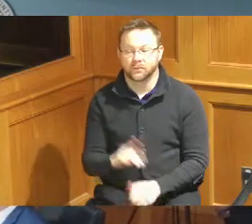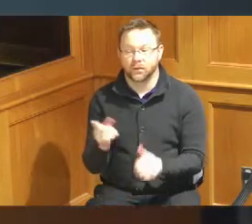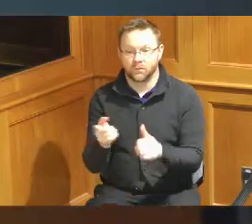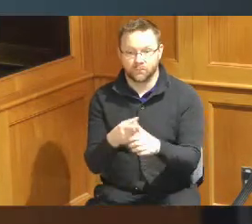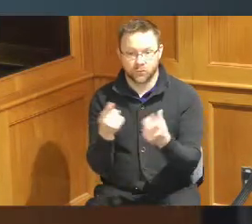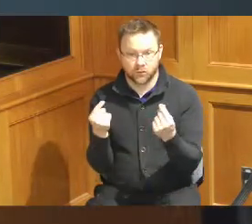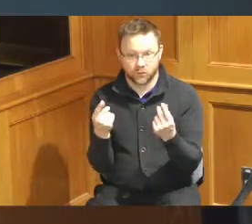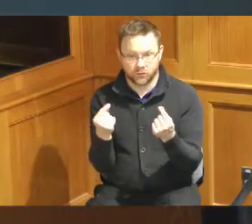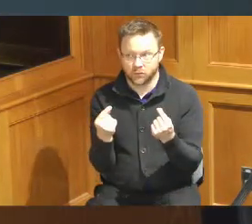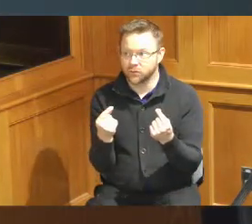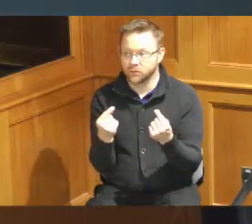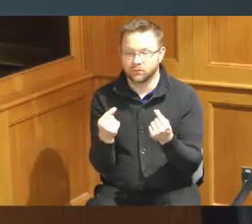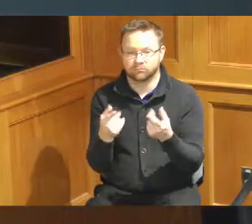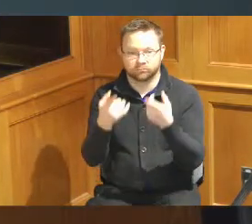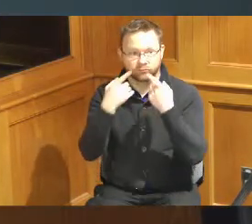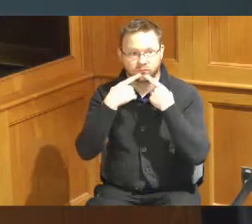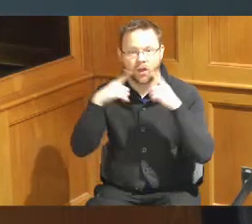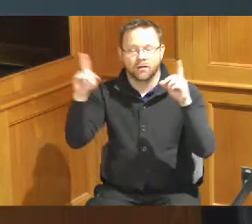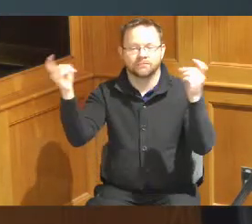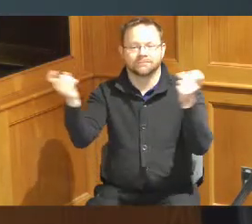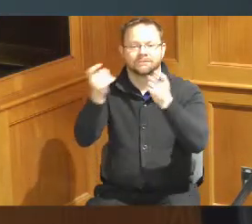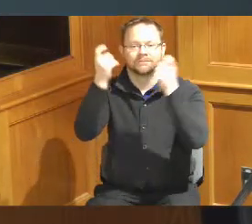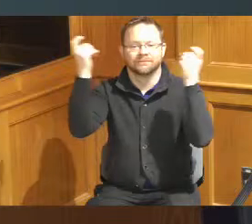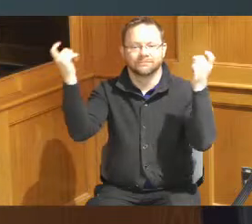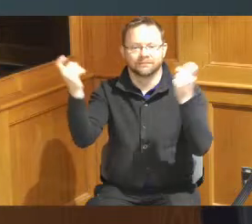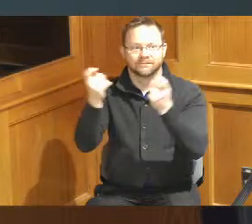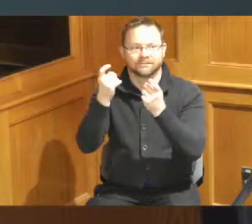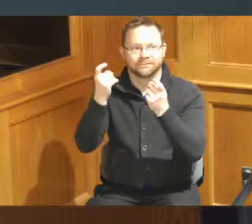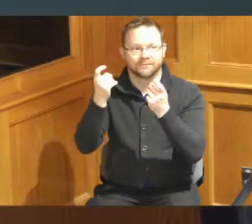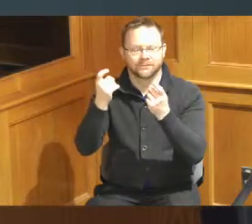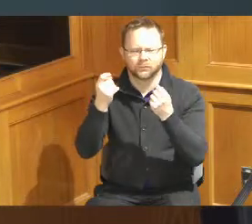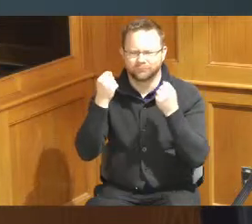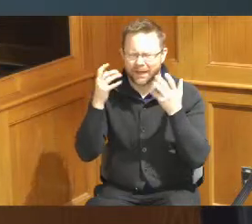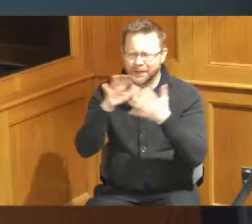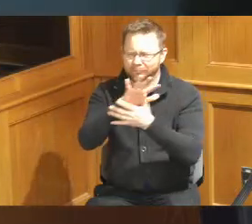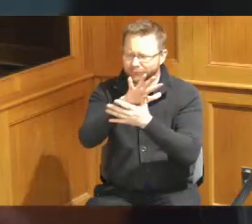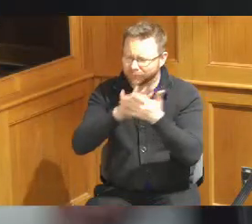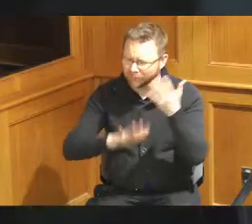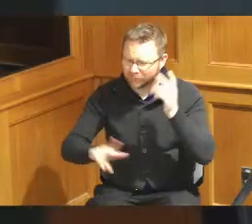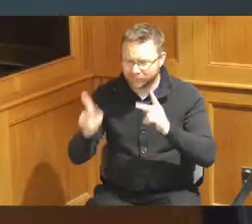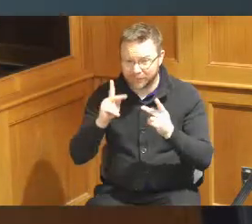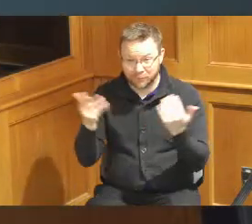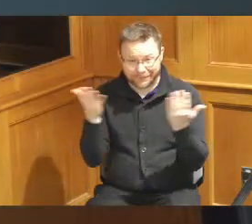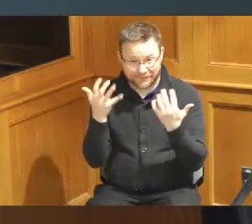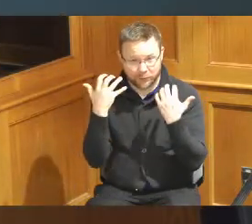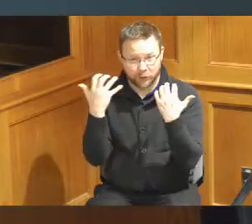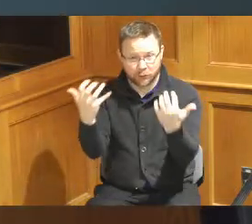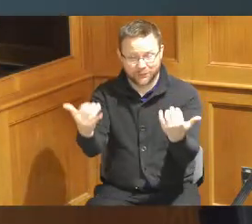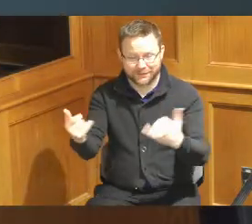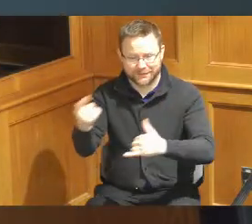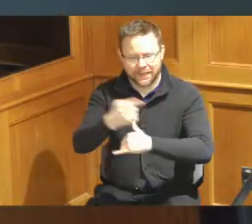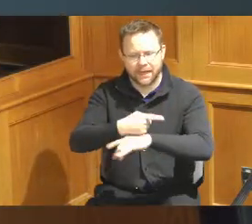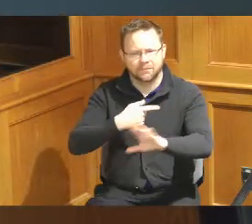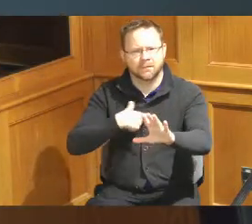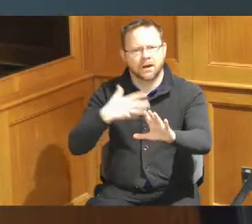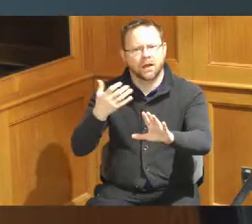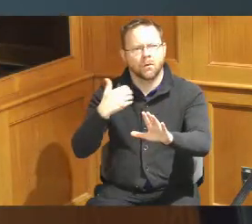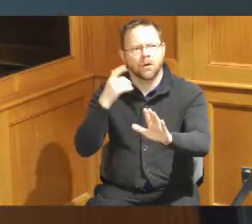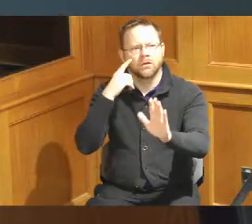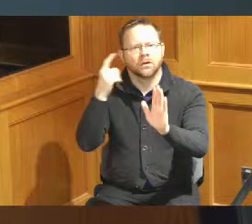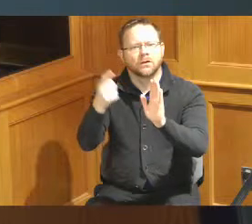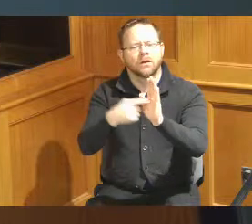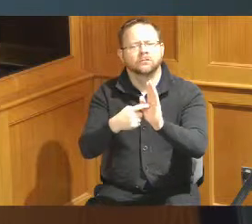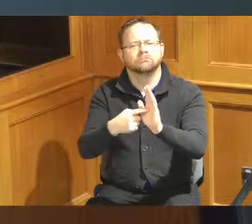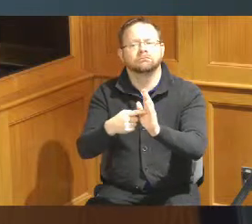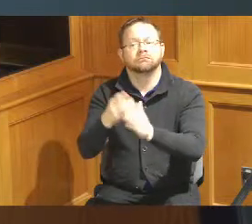our agenda are proclamations celebrating a lot of folks that's in this room. But I do want to acknowledge we do have